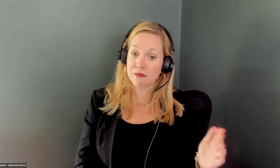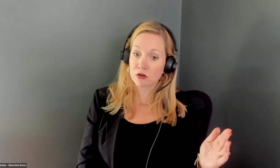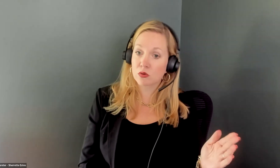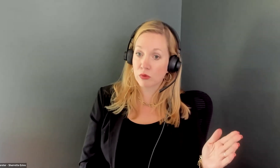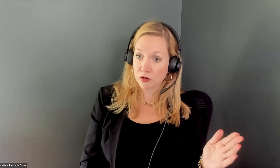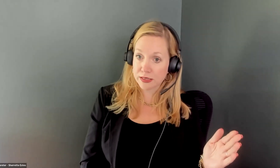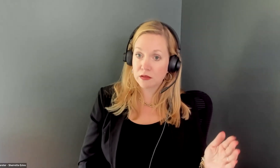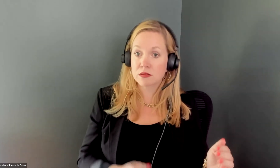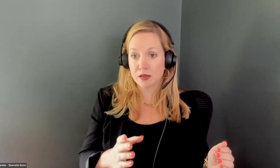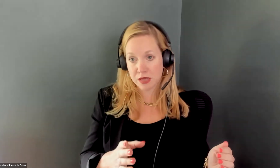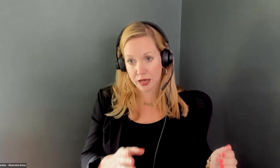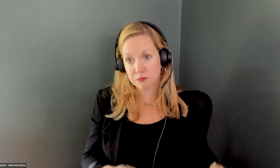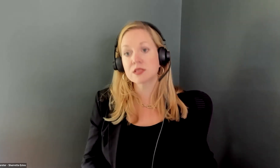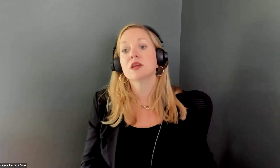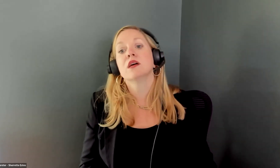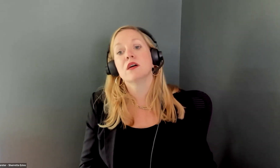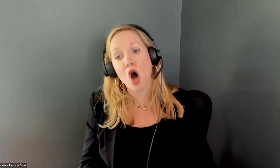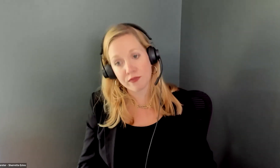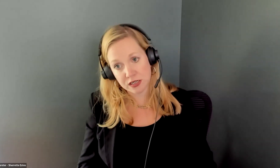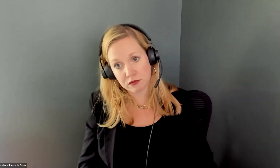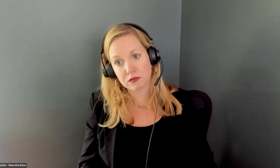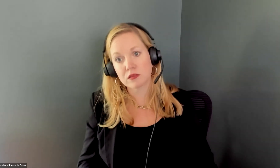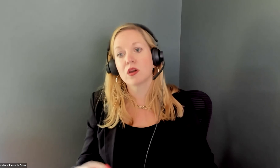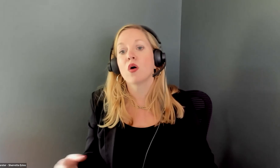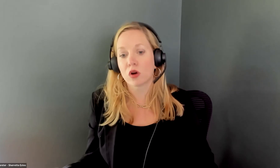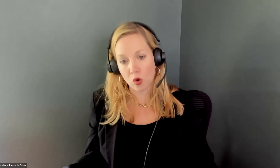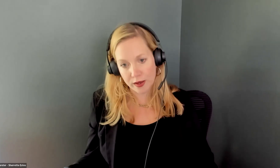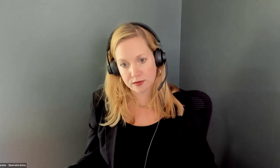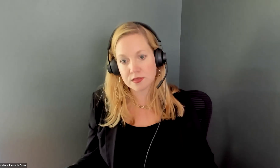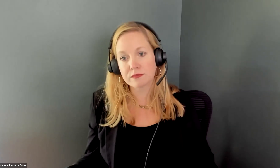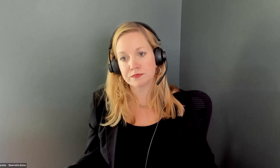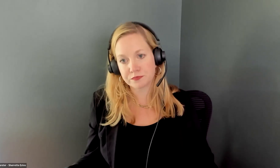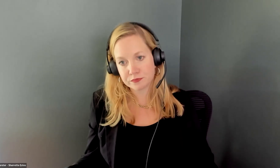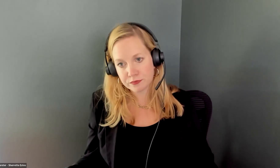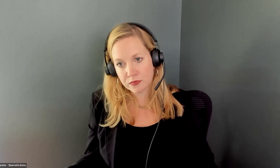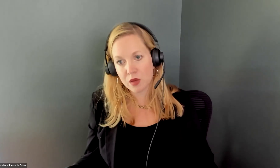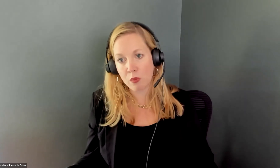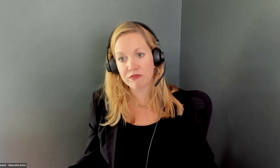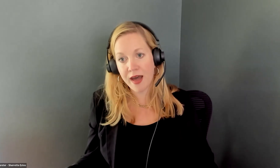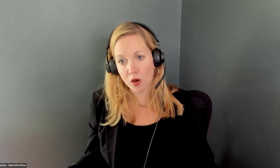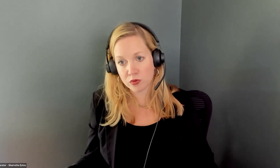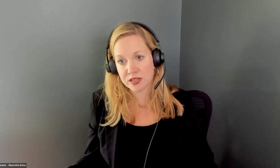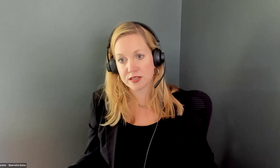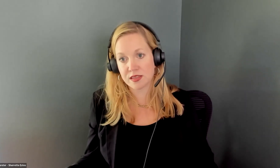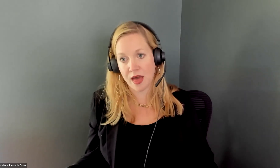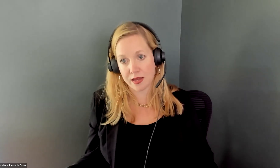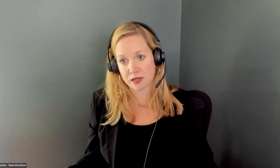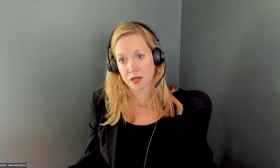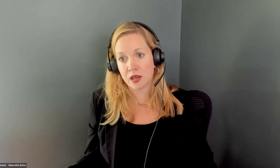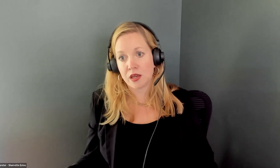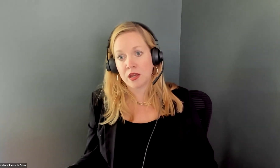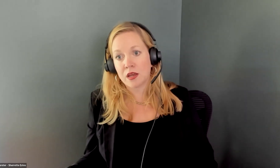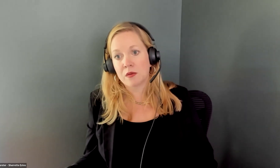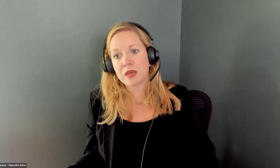was never, rarely, sometimes, often, or always. And what we found is